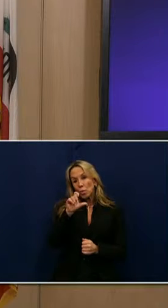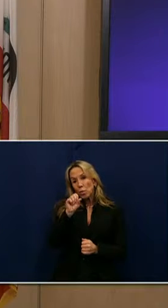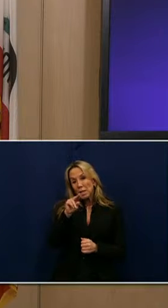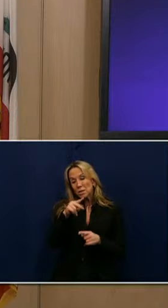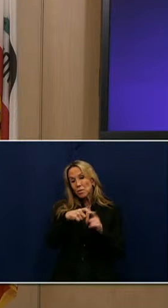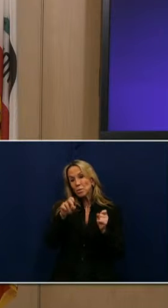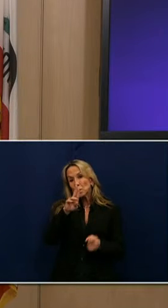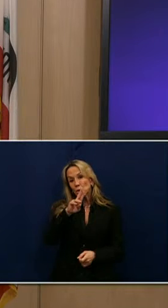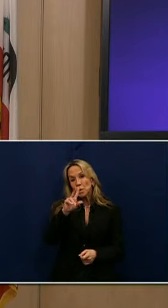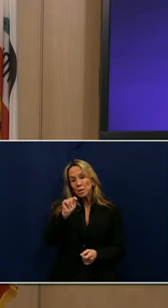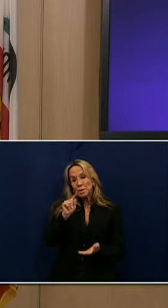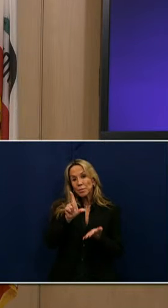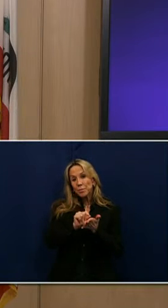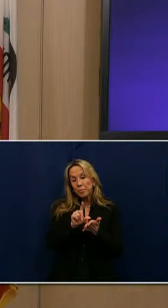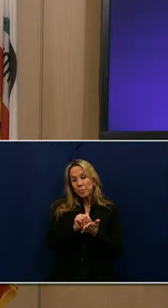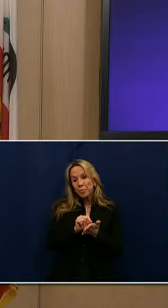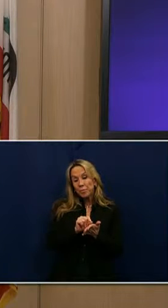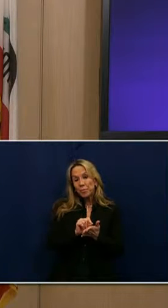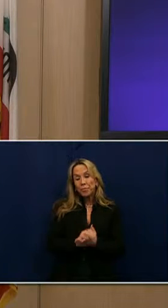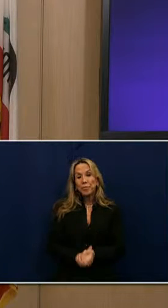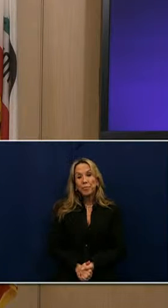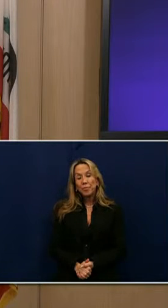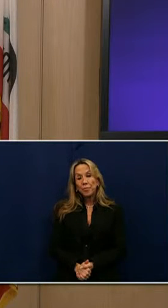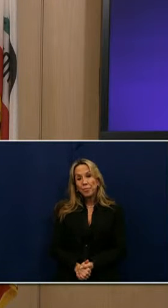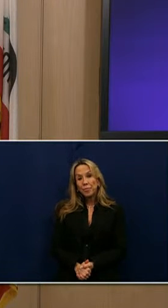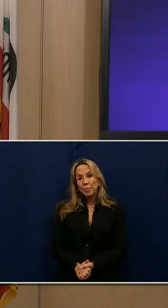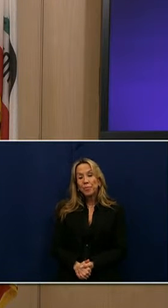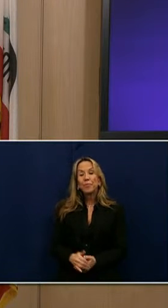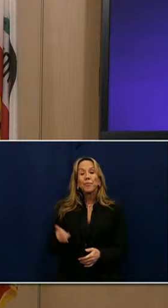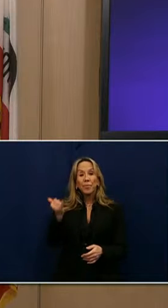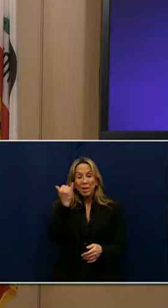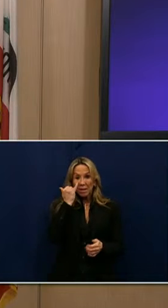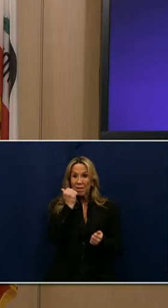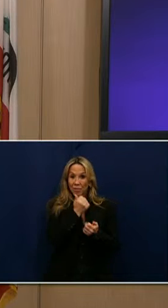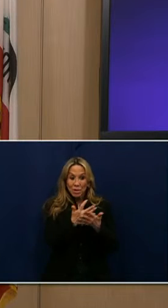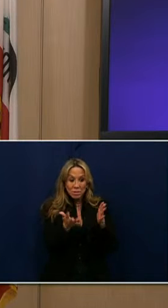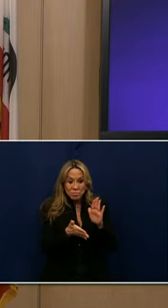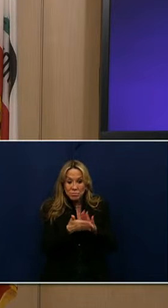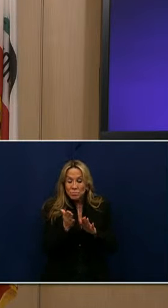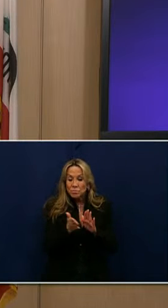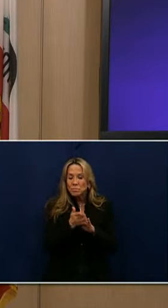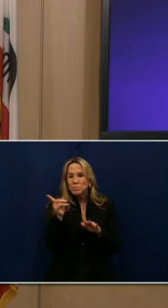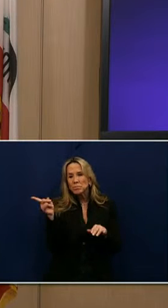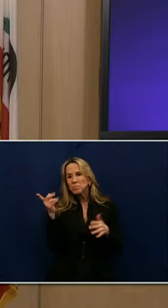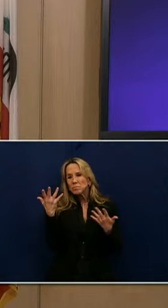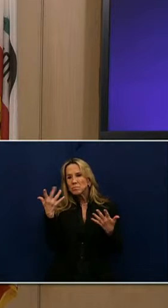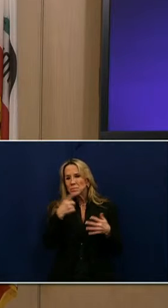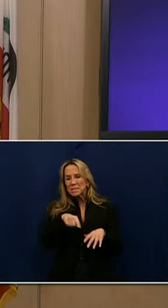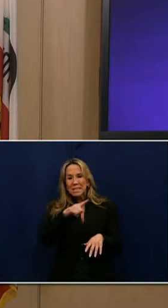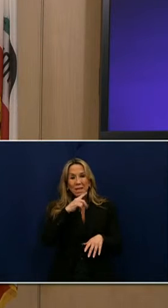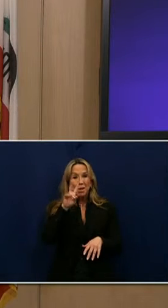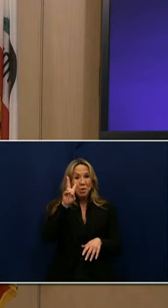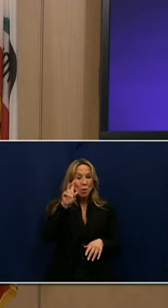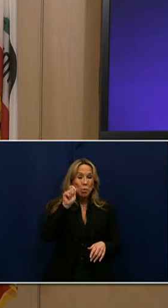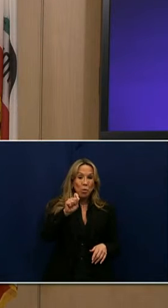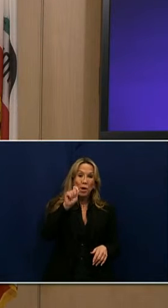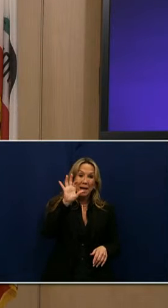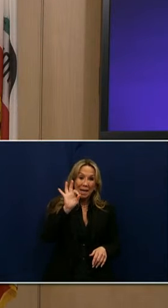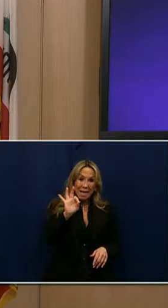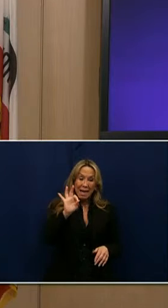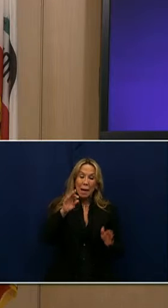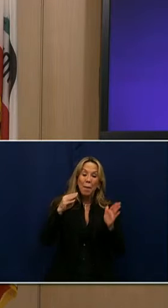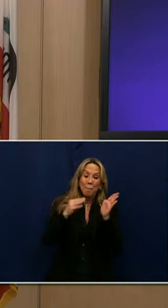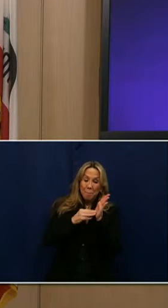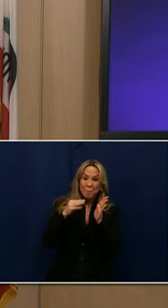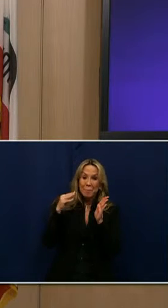Tribune asks, given Operation Warp Speed, officials saying today that initial 2.9 million Pfizer vaccine doses